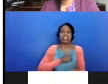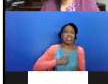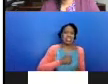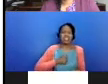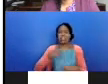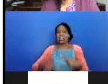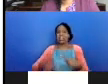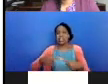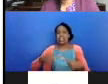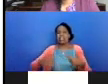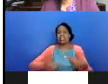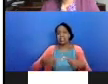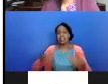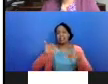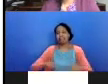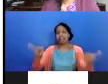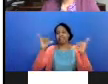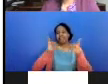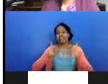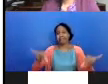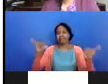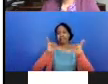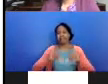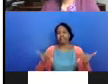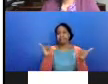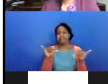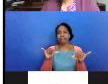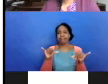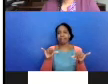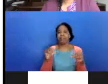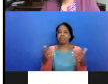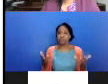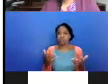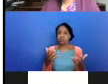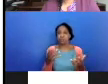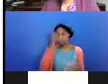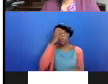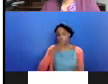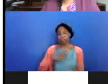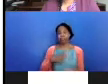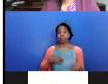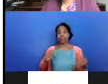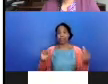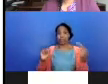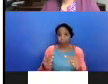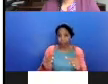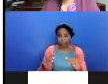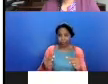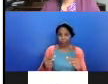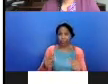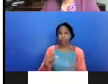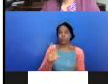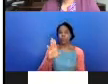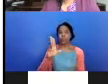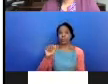was, I mean, the shame that guys feel and remorse that the guys feel afterwards, after they've perpetrated abuse, often their values